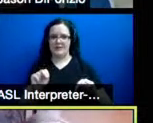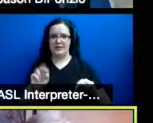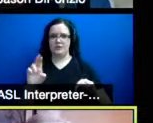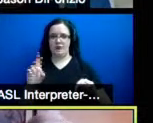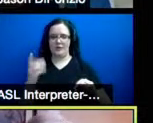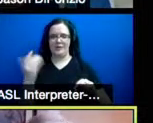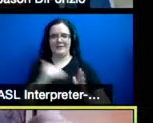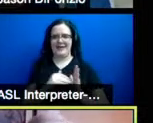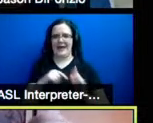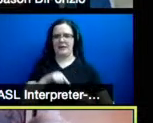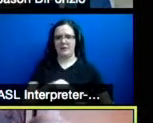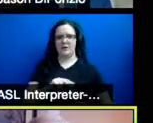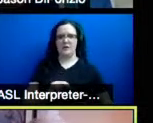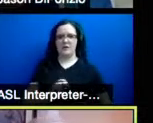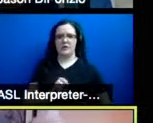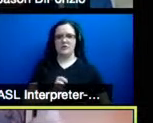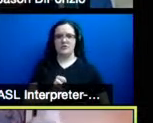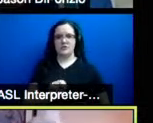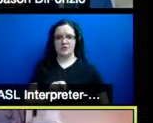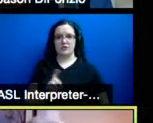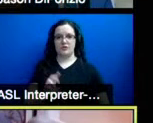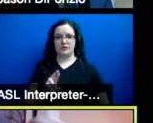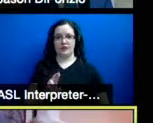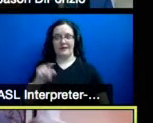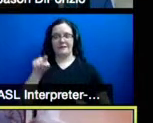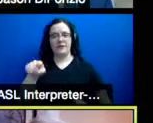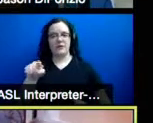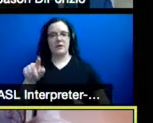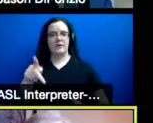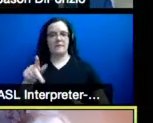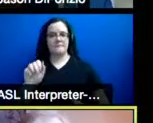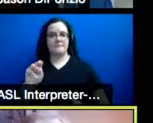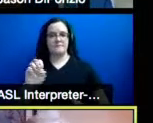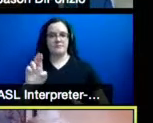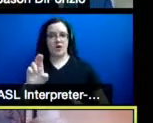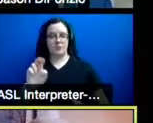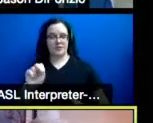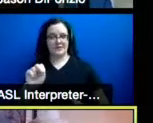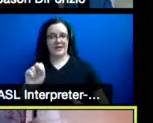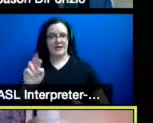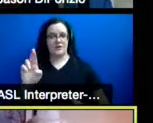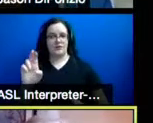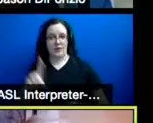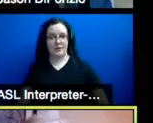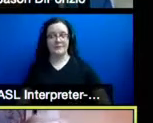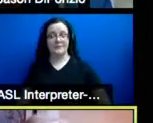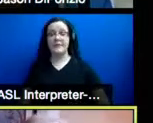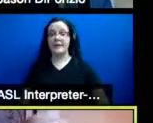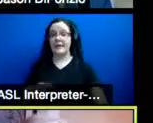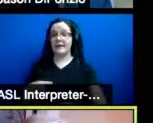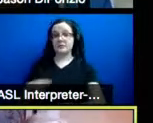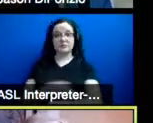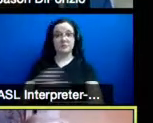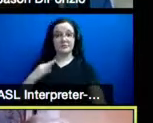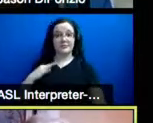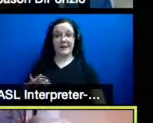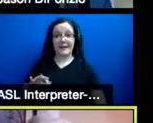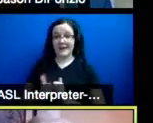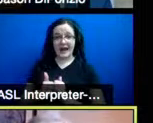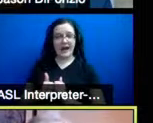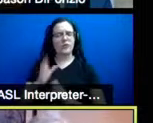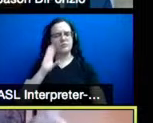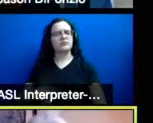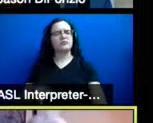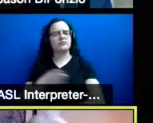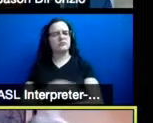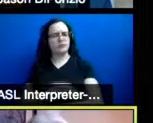Palmerston Road. Benefits to the region. This upgrade project will improve the overall resiliency and reliability